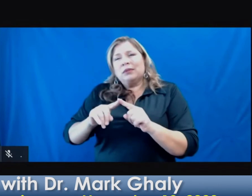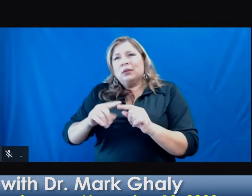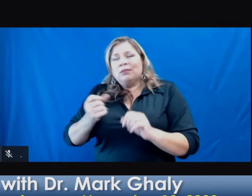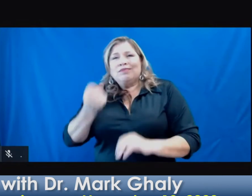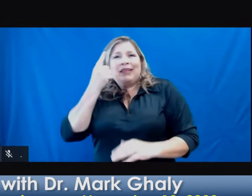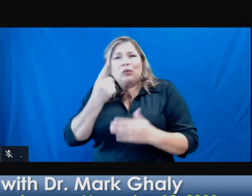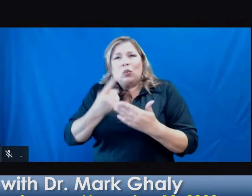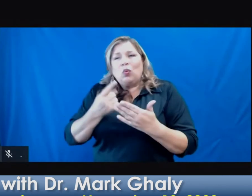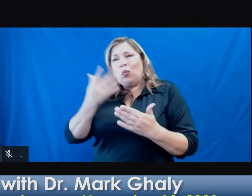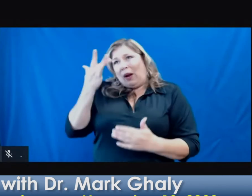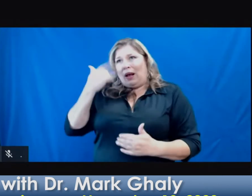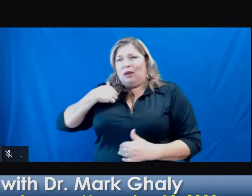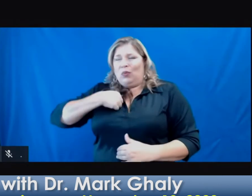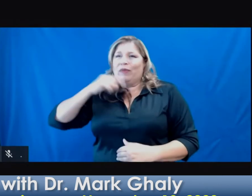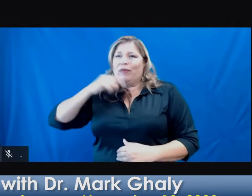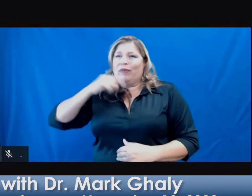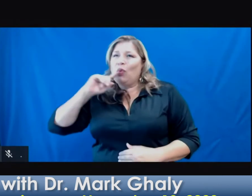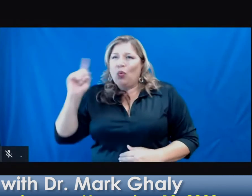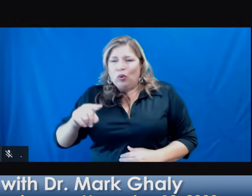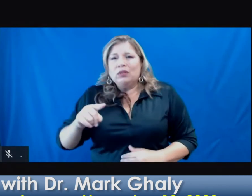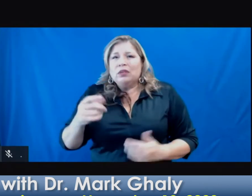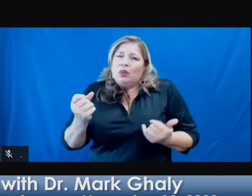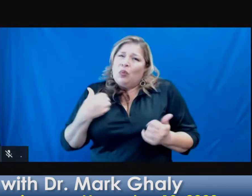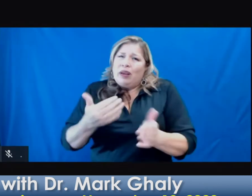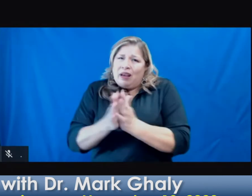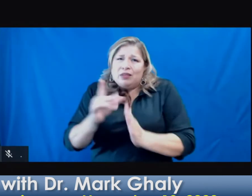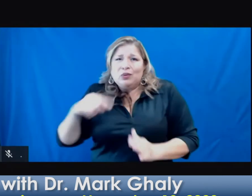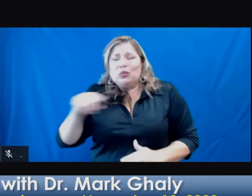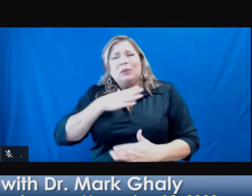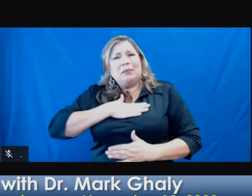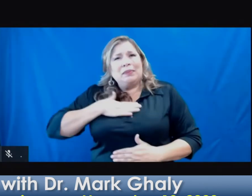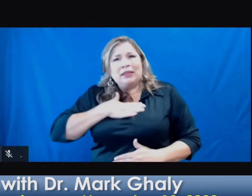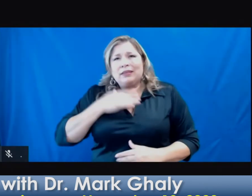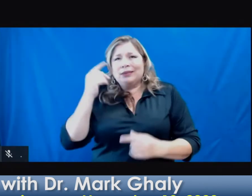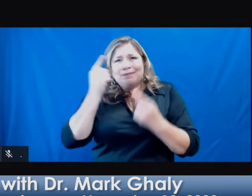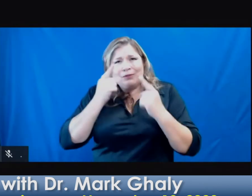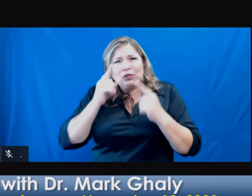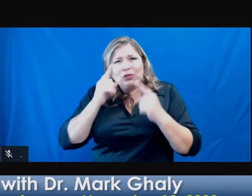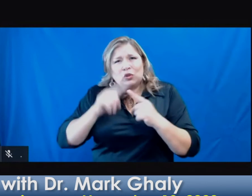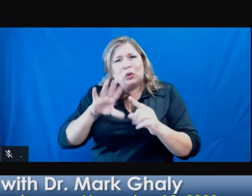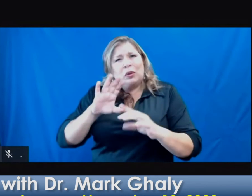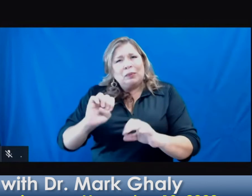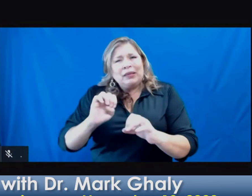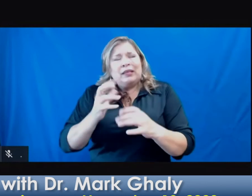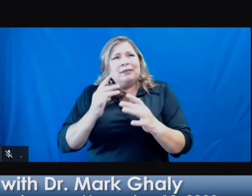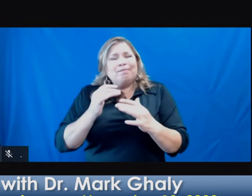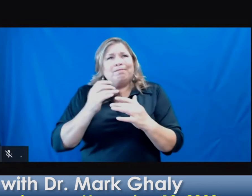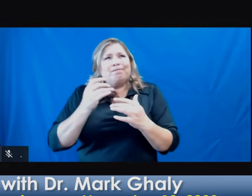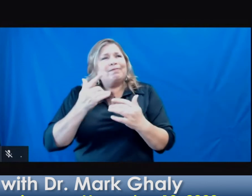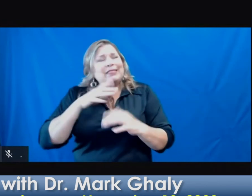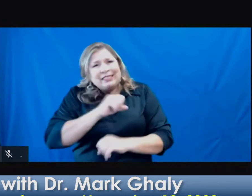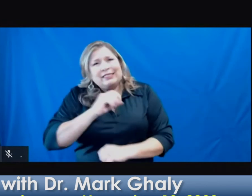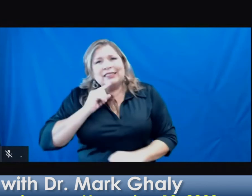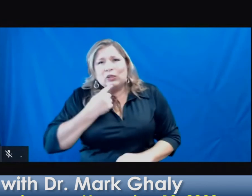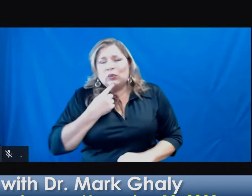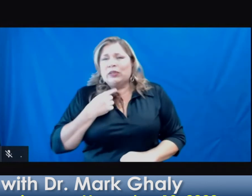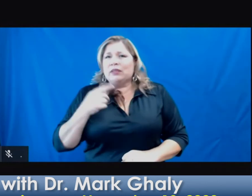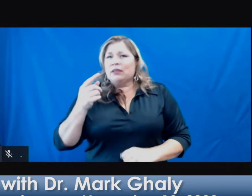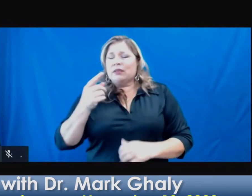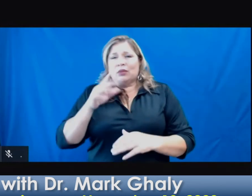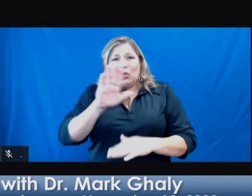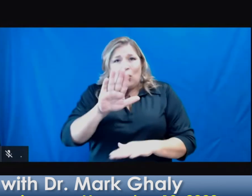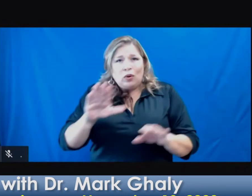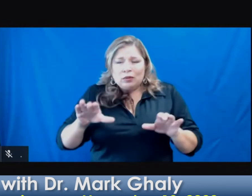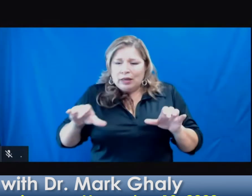order, and we ask you to take it as seriously as you can, because every action is additive, every little bit counts. And when you look